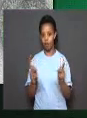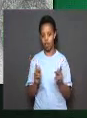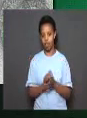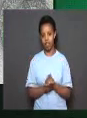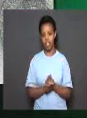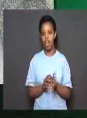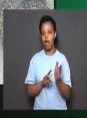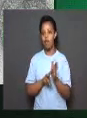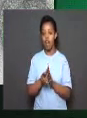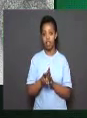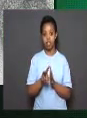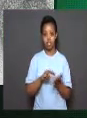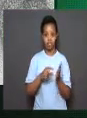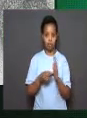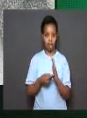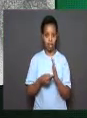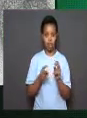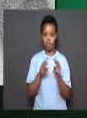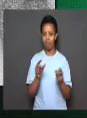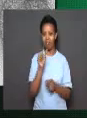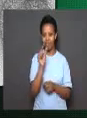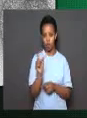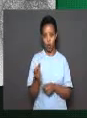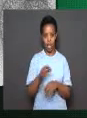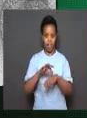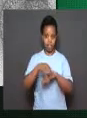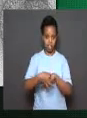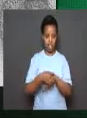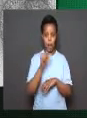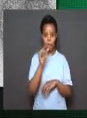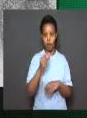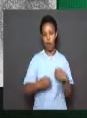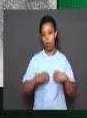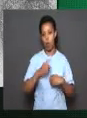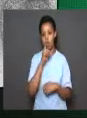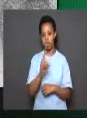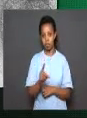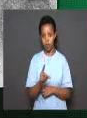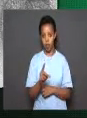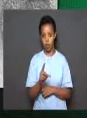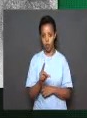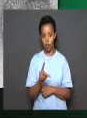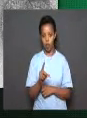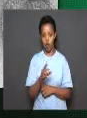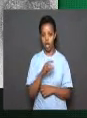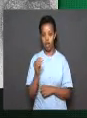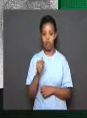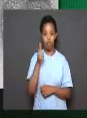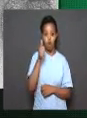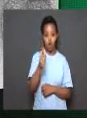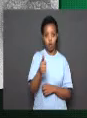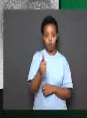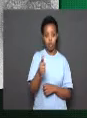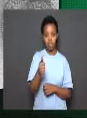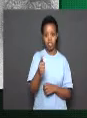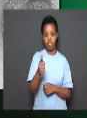A virus is a small infectious microorganism that can replicate